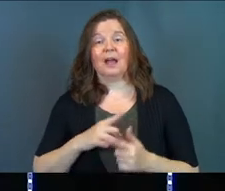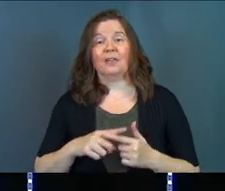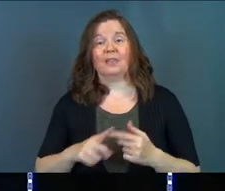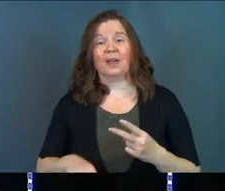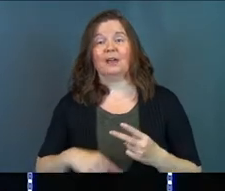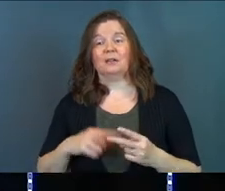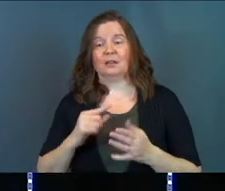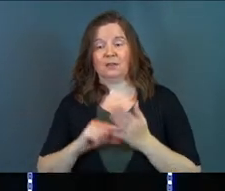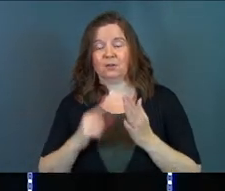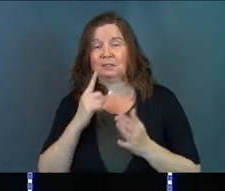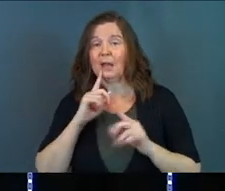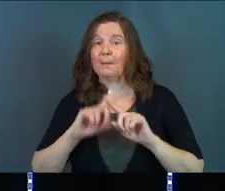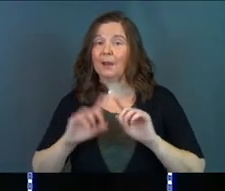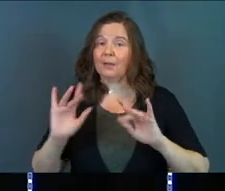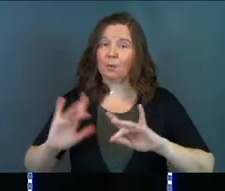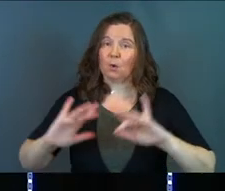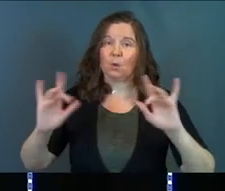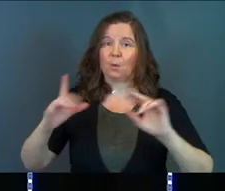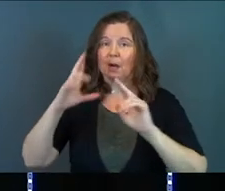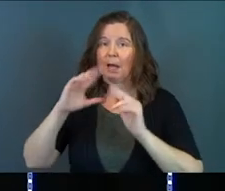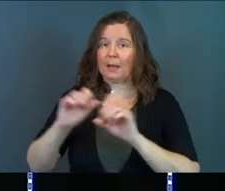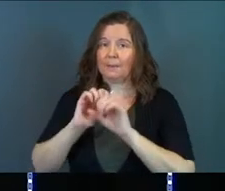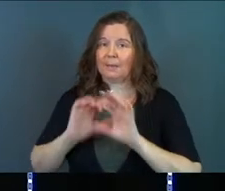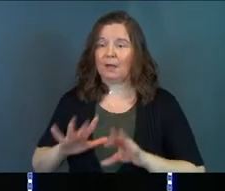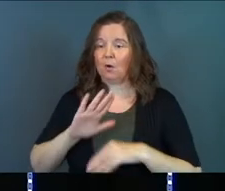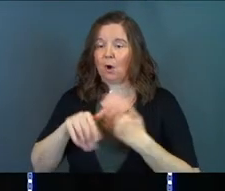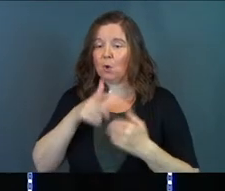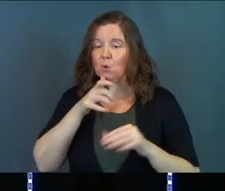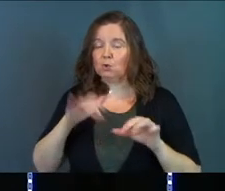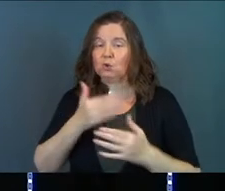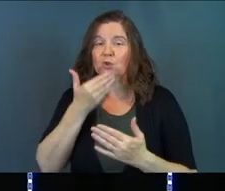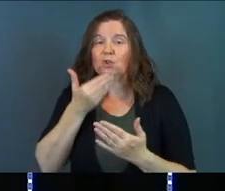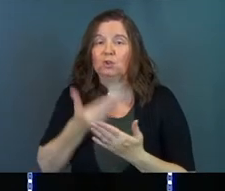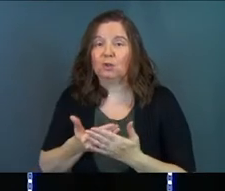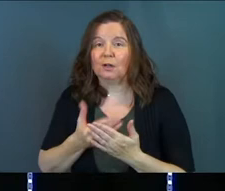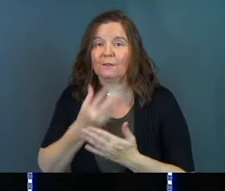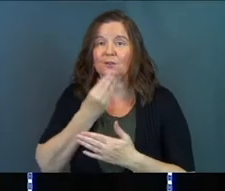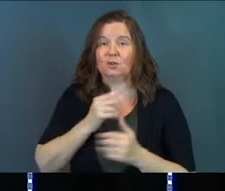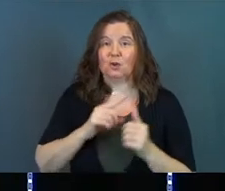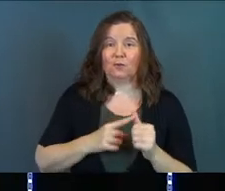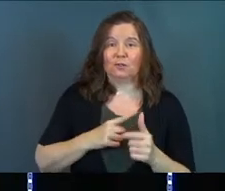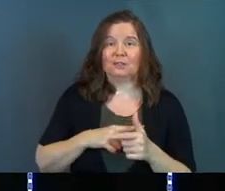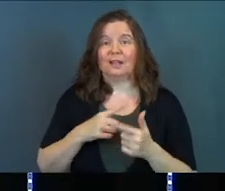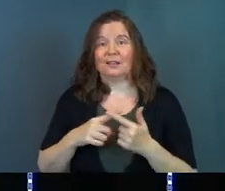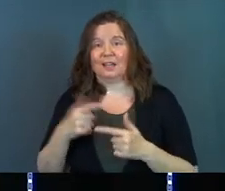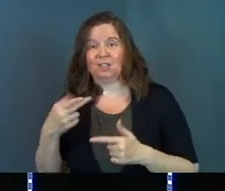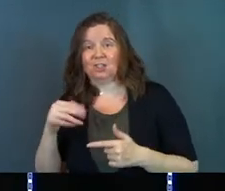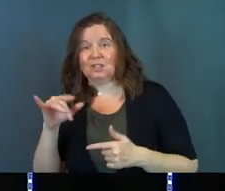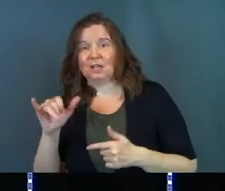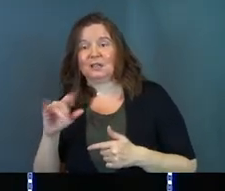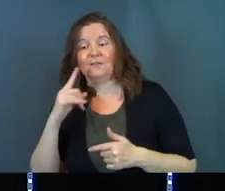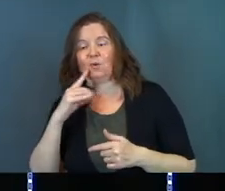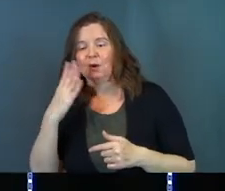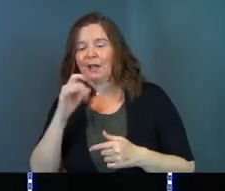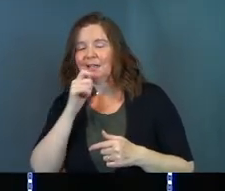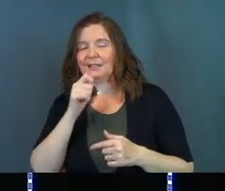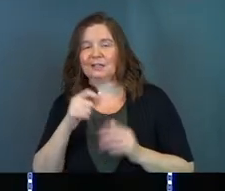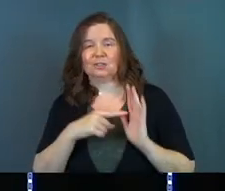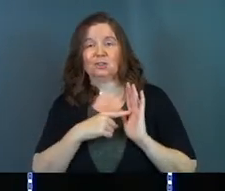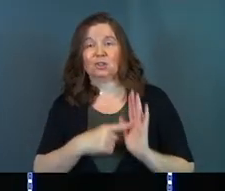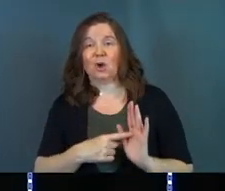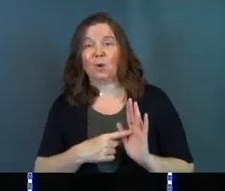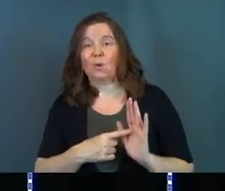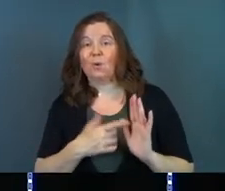next verse, but there will be glory and honor and peace from God for all who do good, for the Jew first and also for the Gentile. For God does not